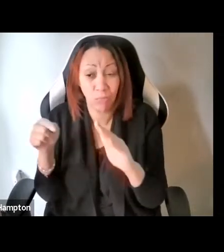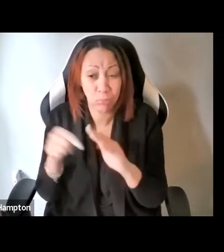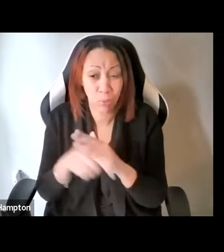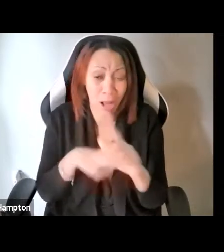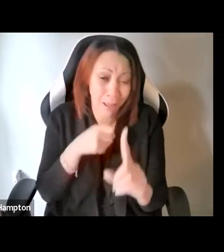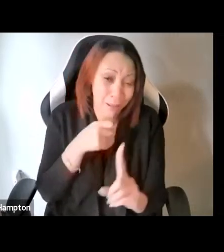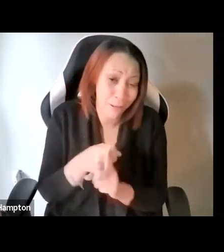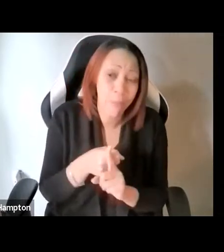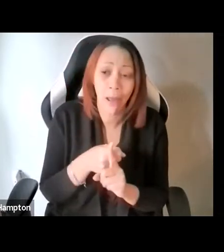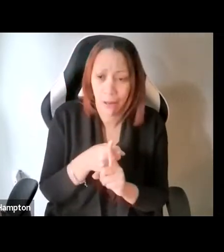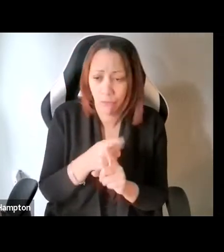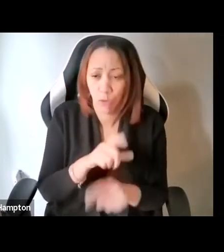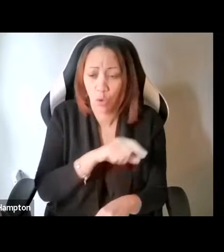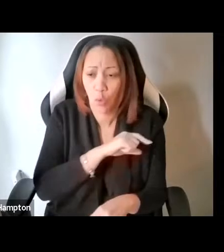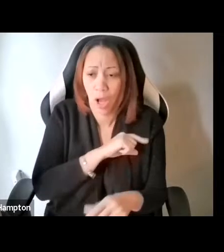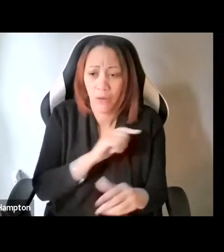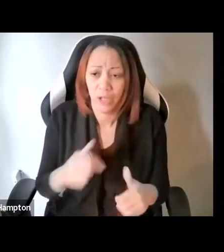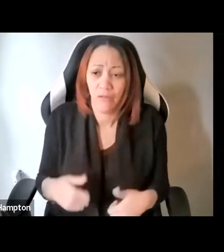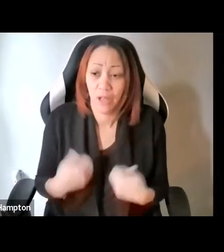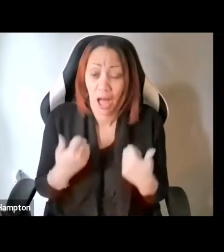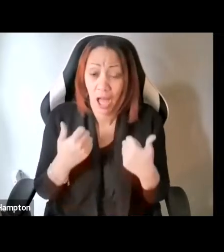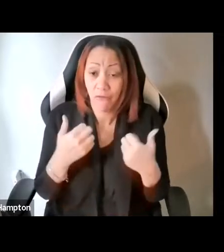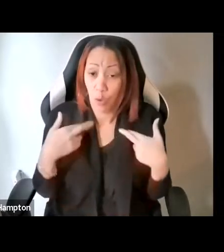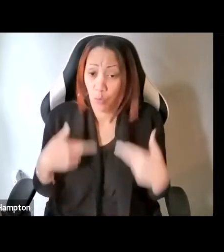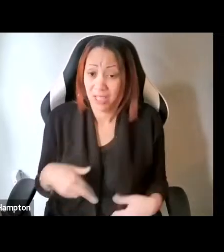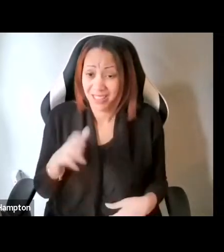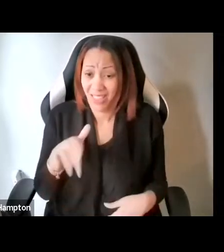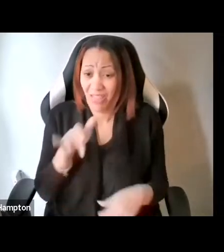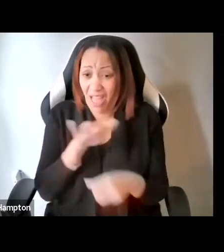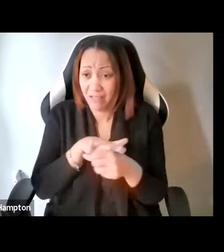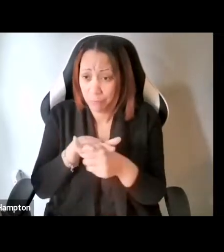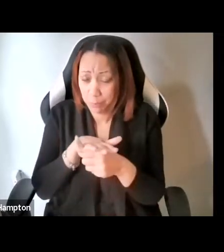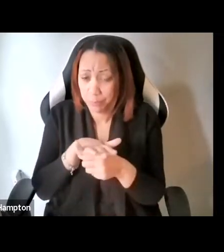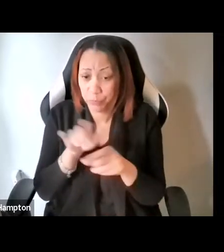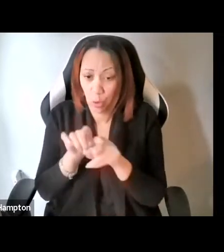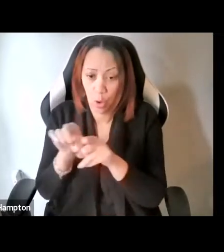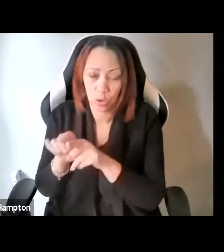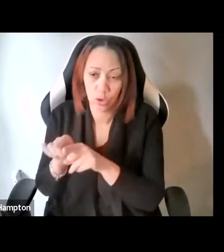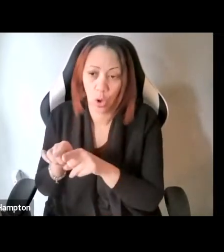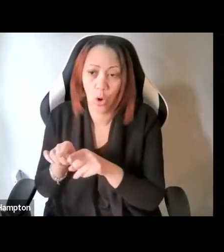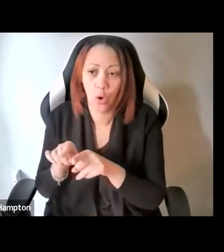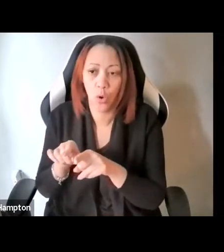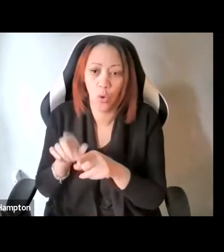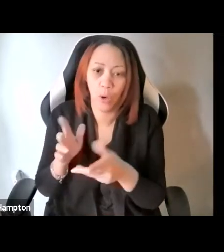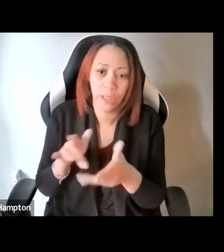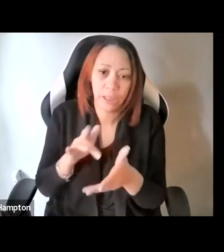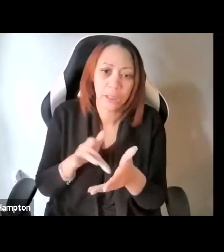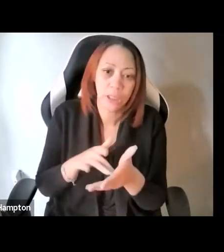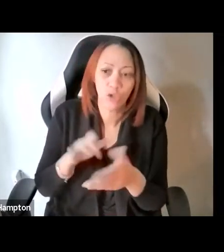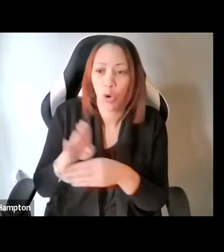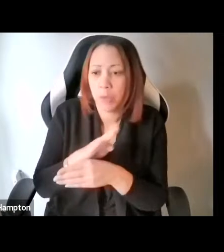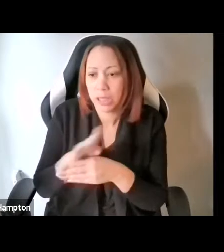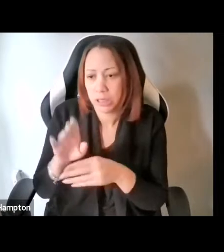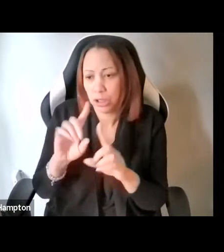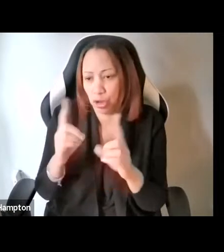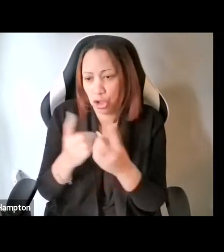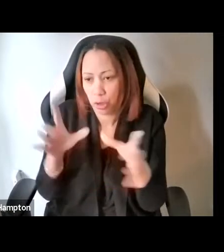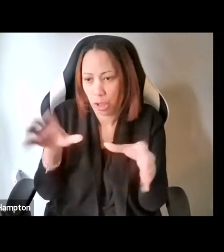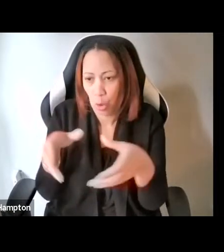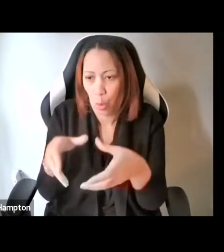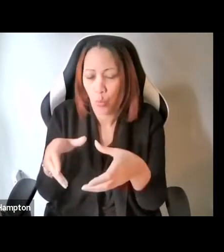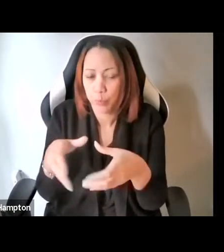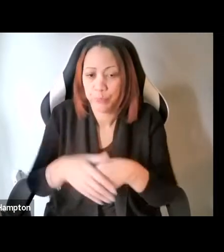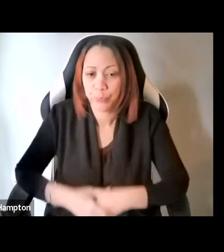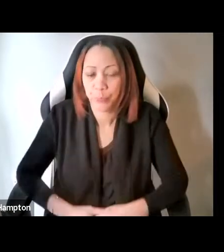on the quality of life of residents in that neighborhood, but also in the central business district as a whole. And